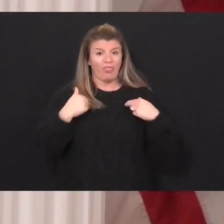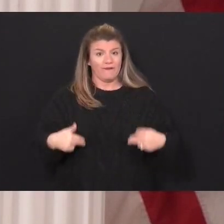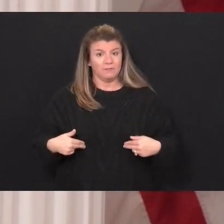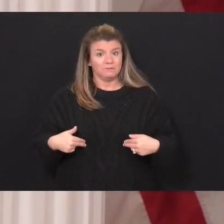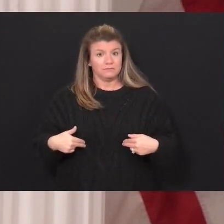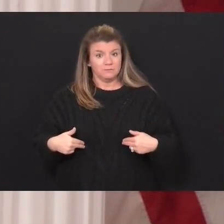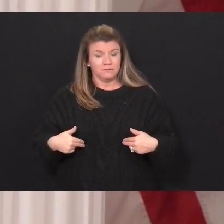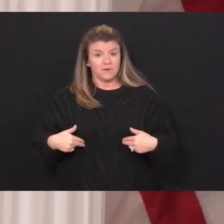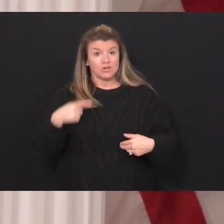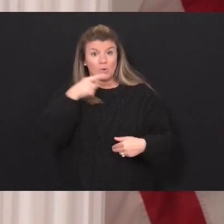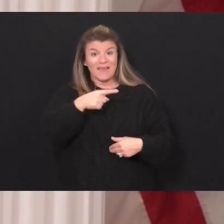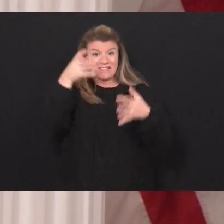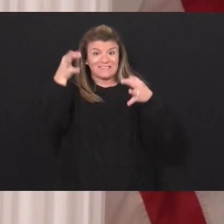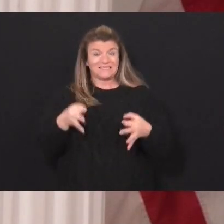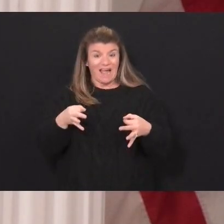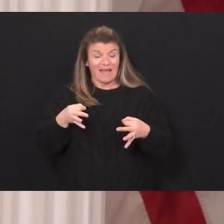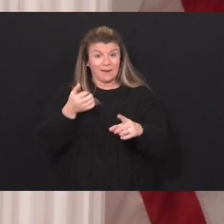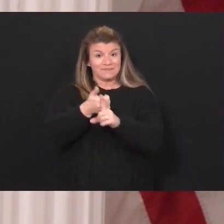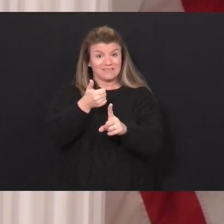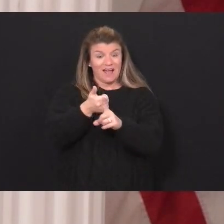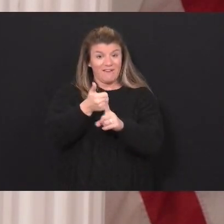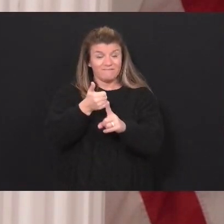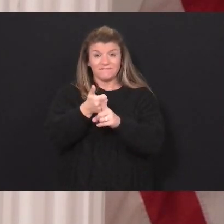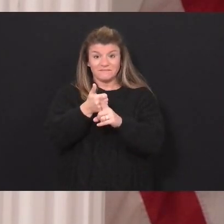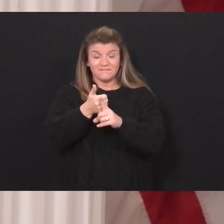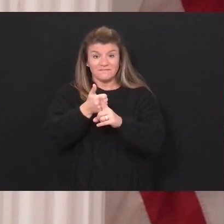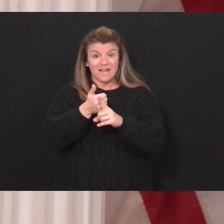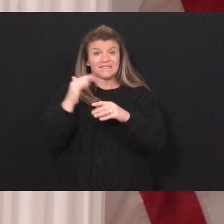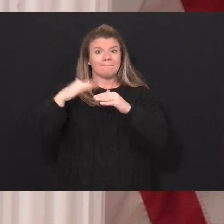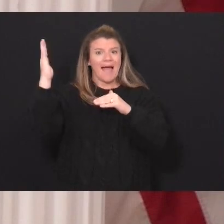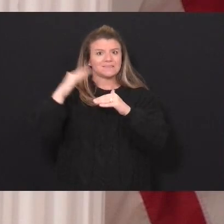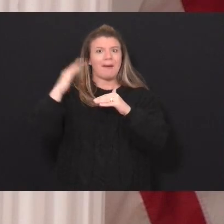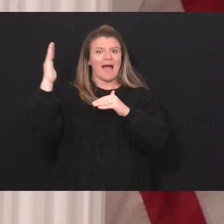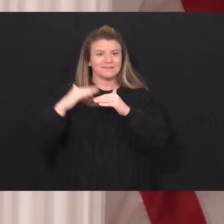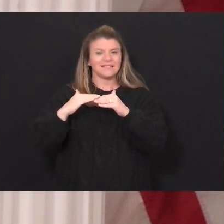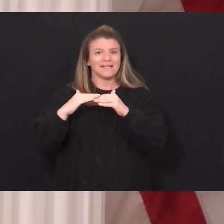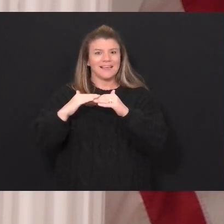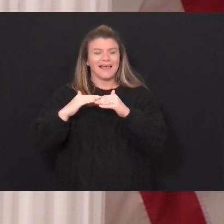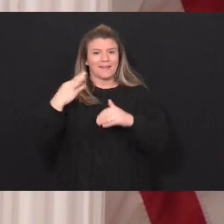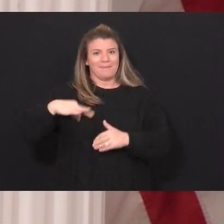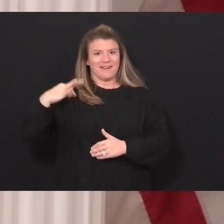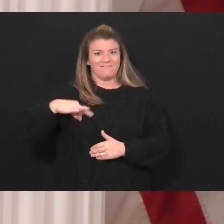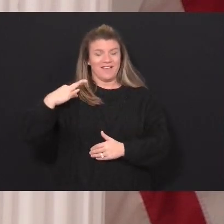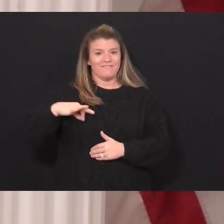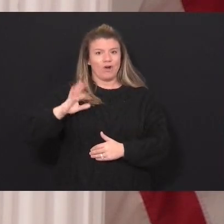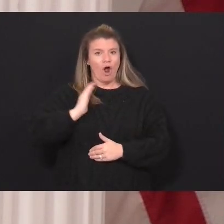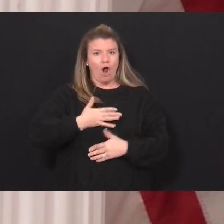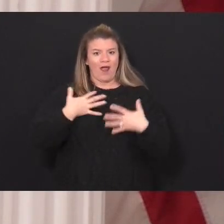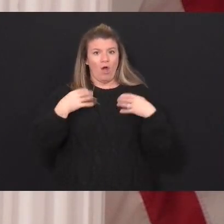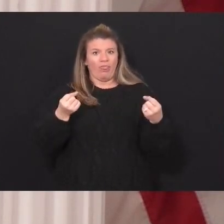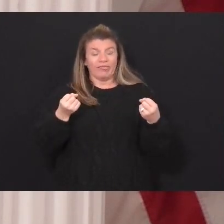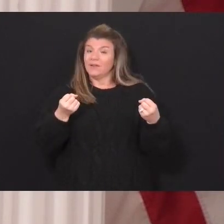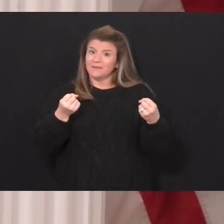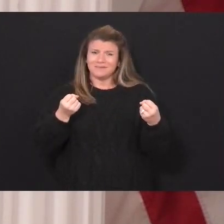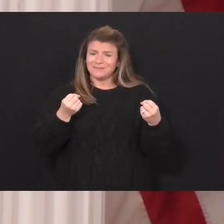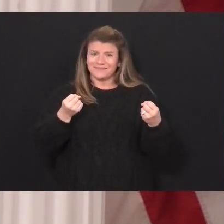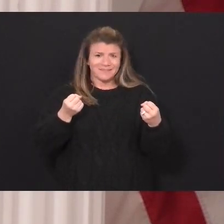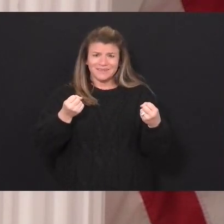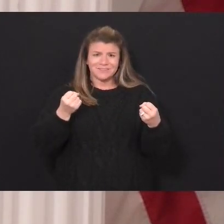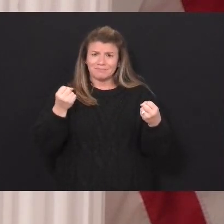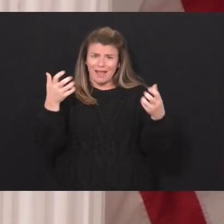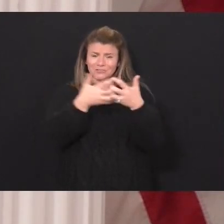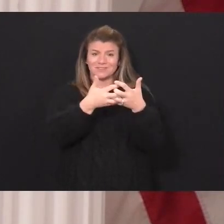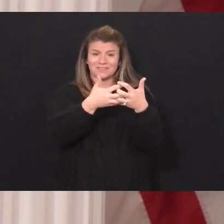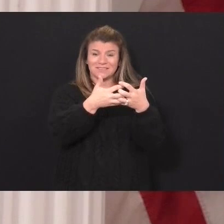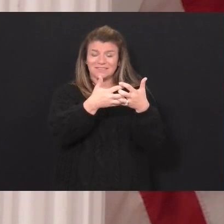he's made a determination that to maximize the benefit for public health, and this makes a lot of sense, that you need to change